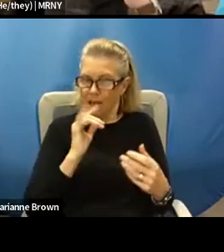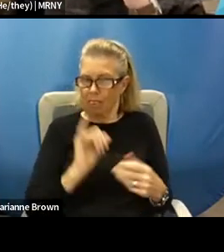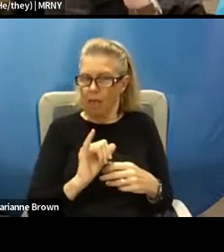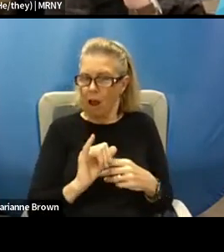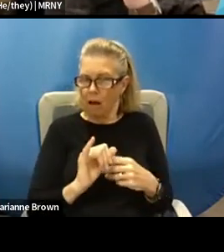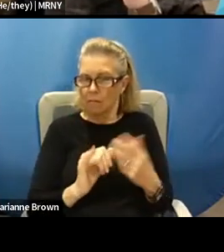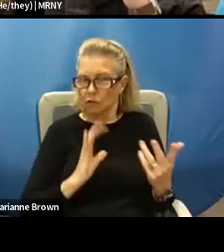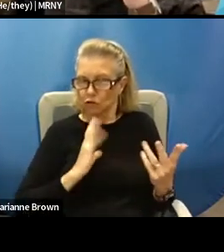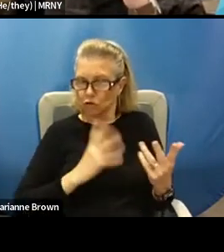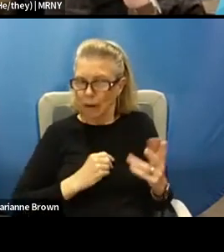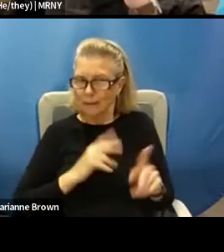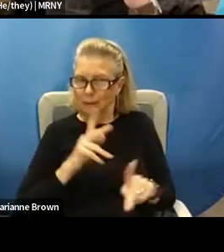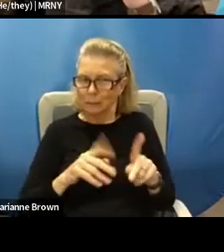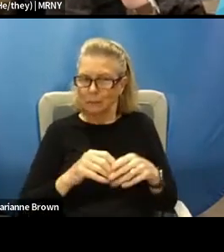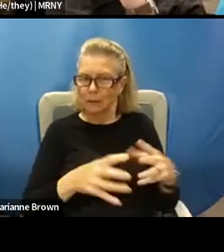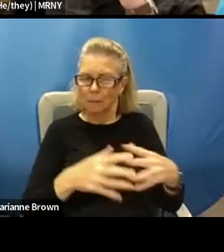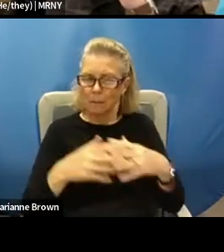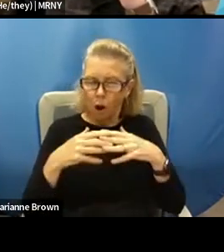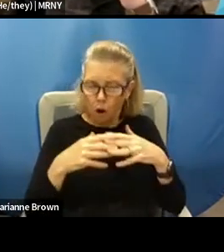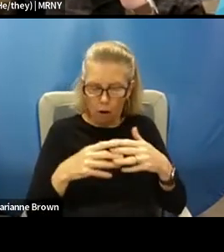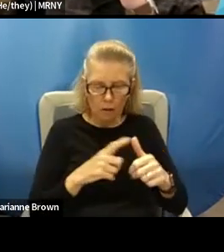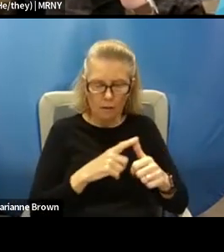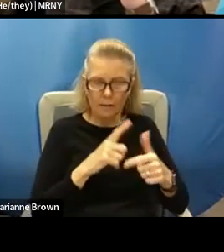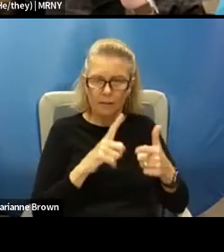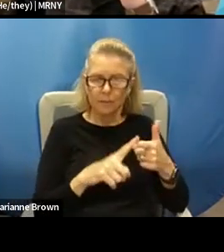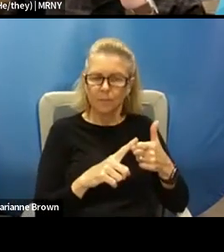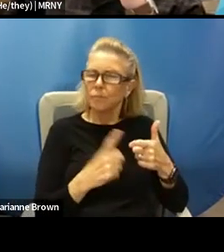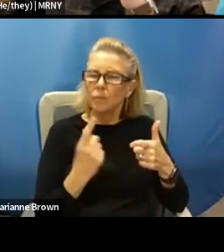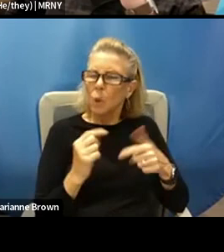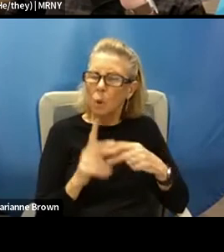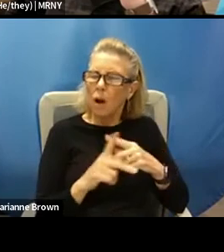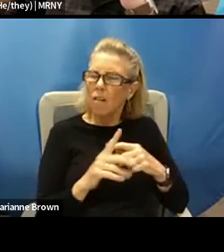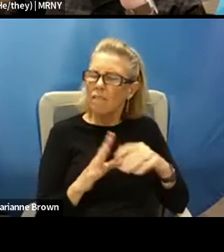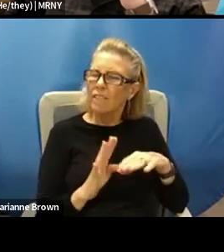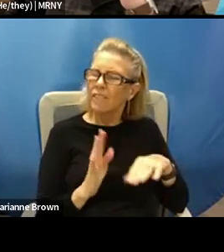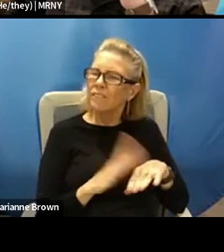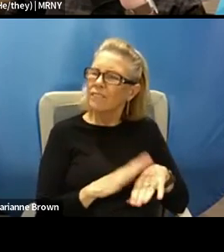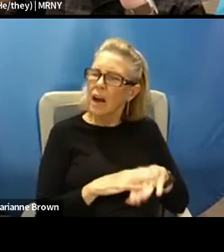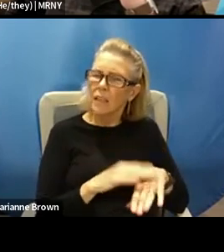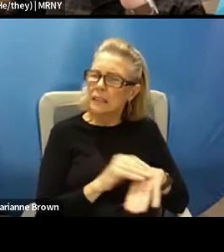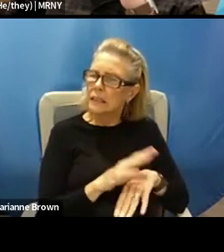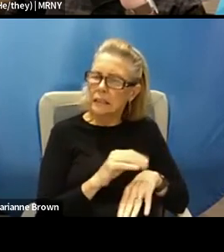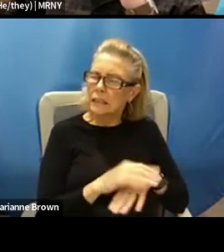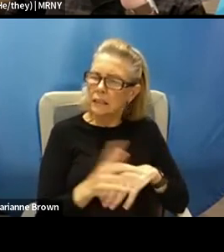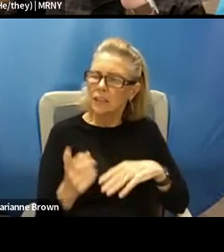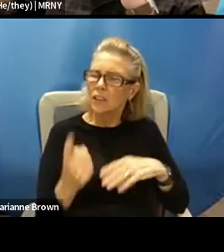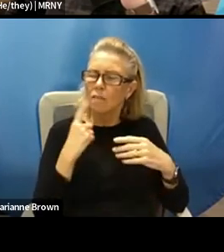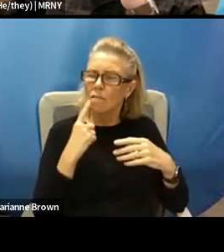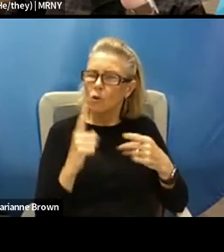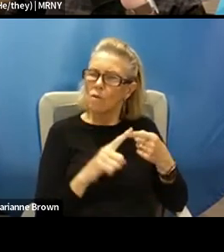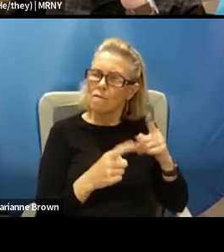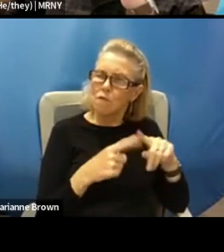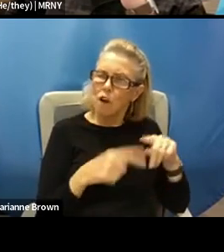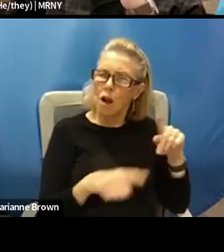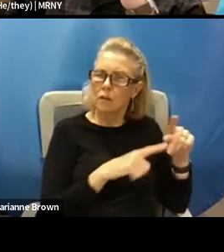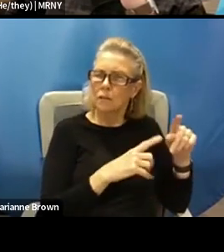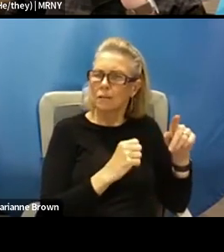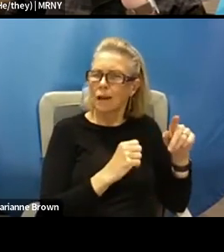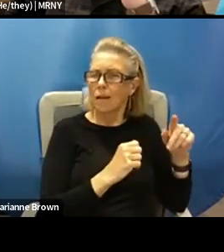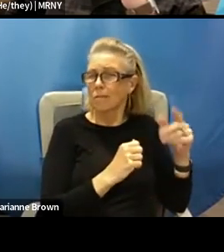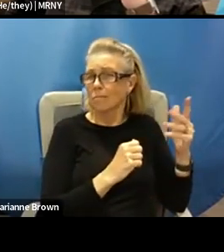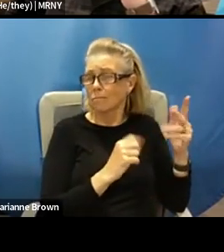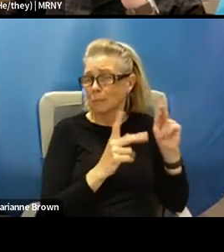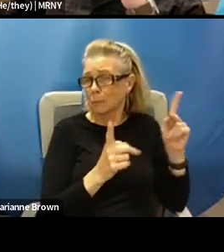is also about advice you would provide for friends and loved ones that are having a hard time